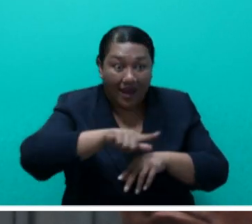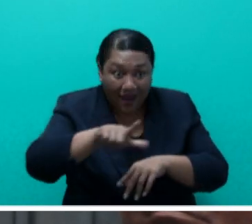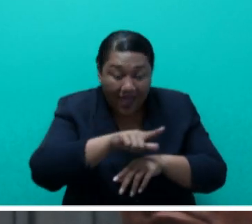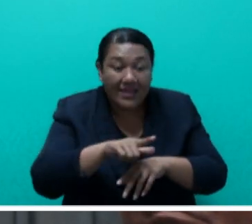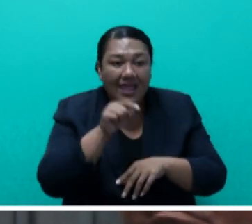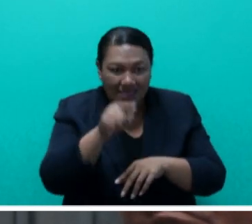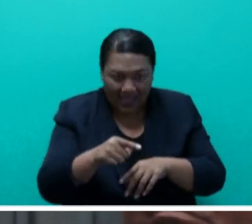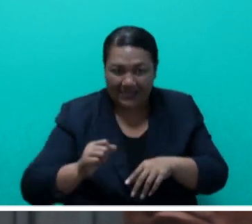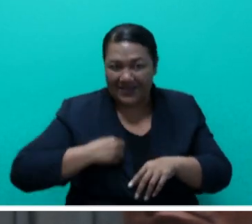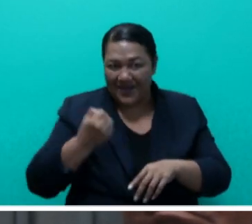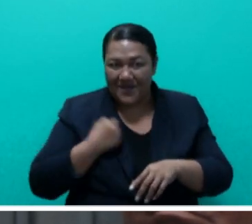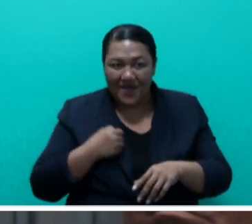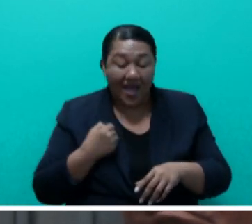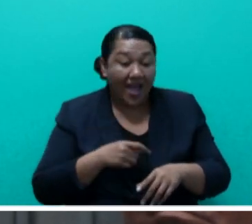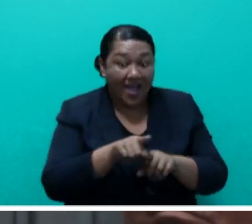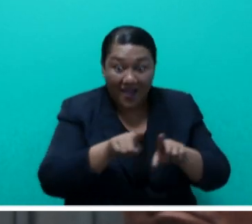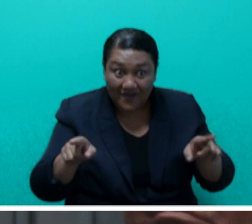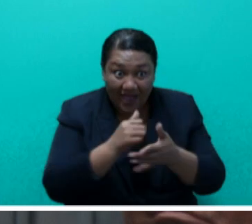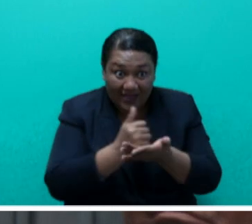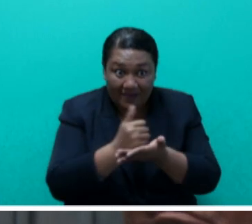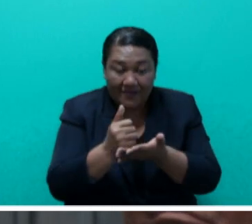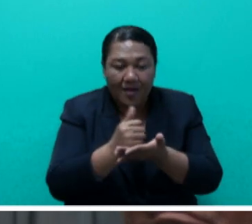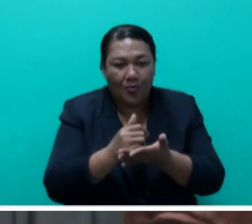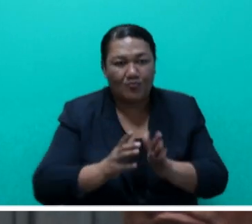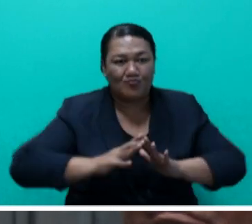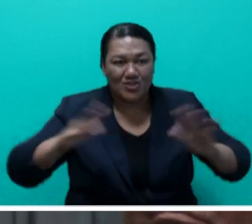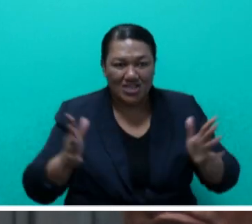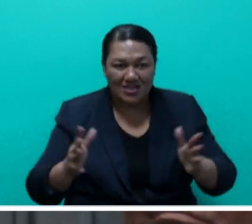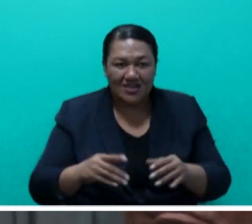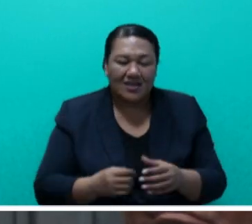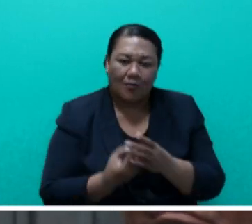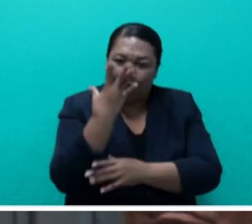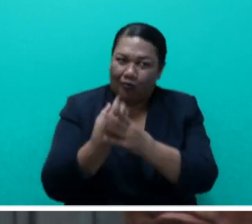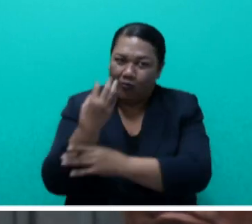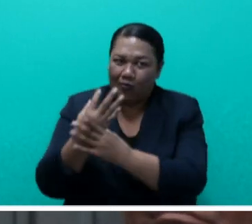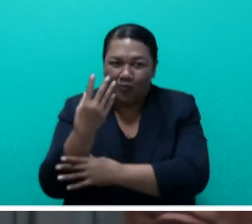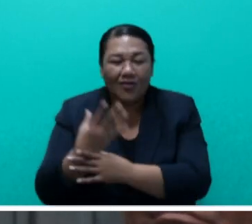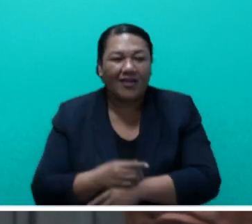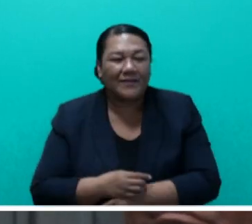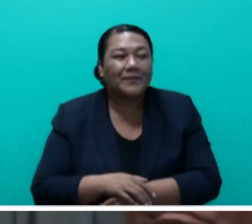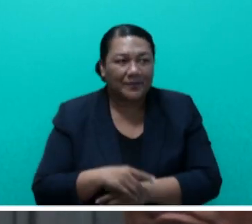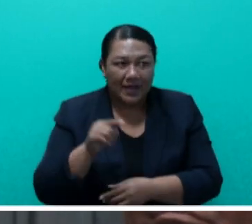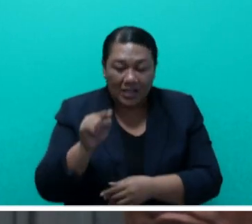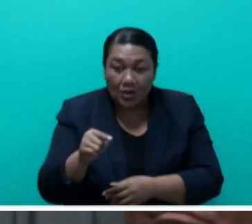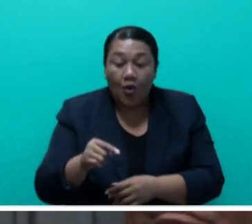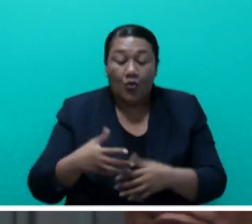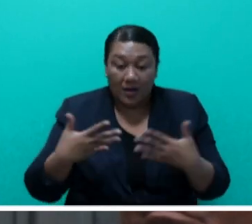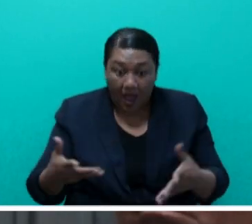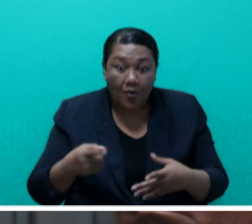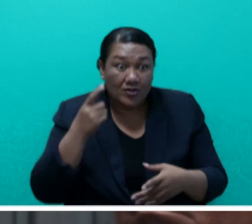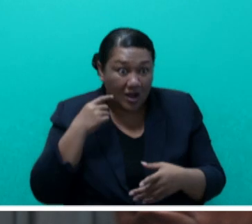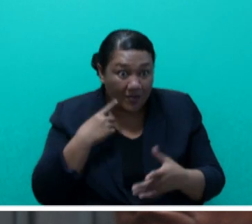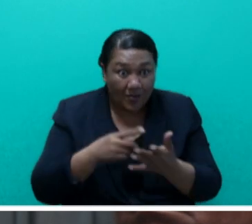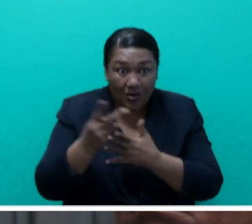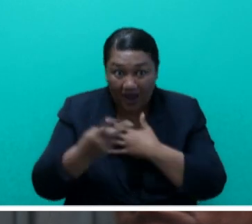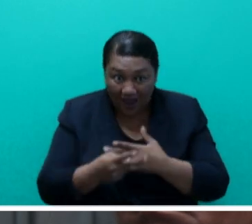could be greatly increased. Ultimately, the initiative will help us improve our future survival rate and therefore the achievement